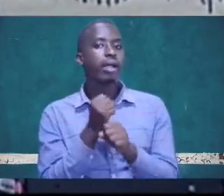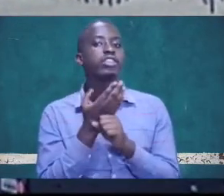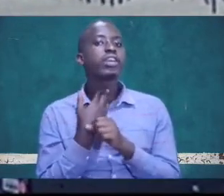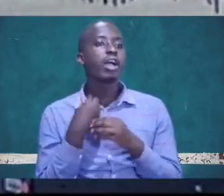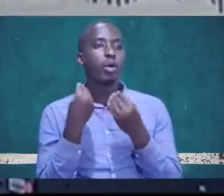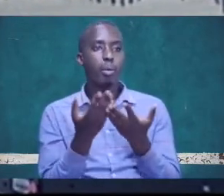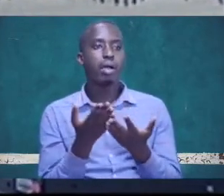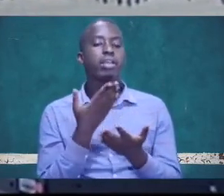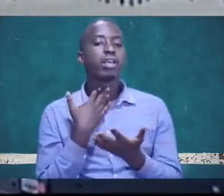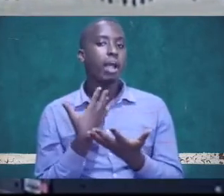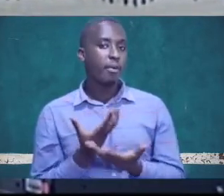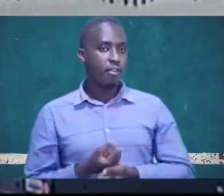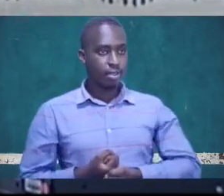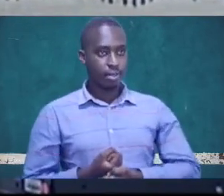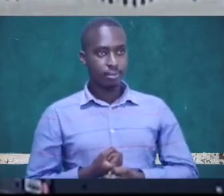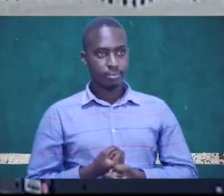I want you to take